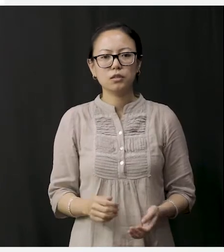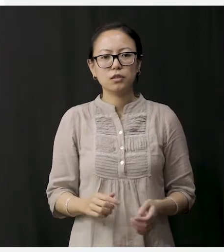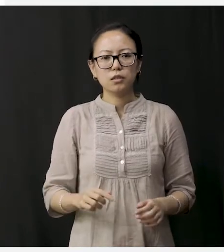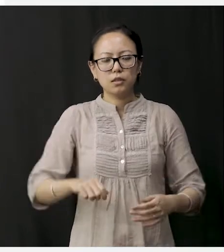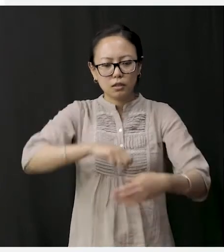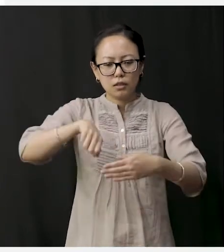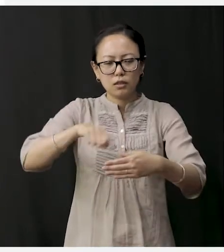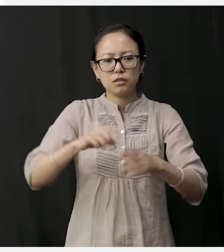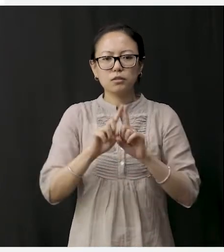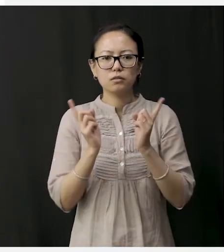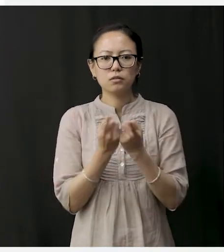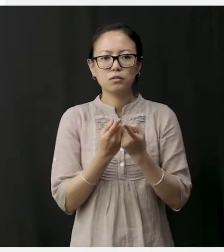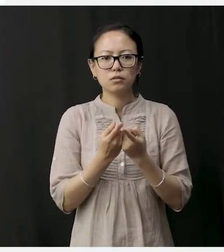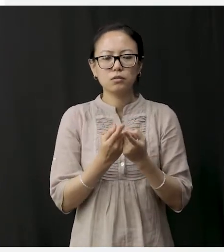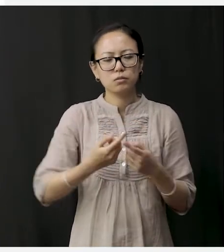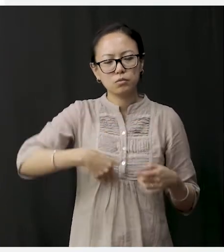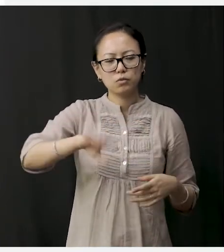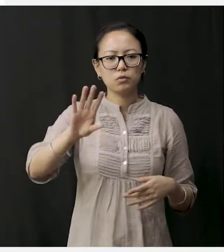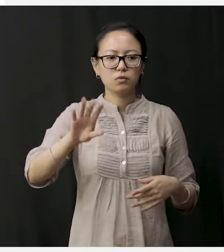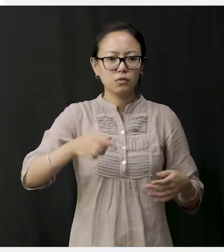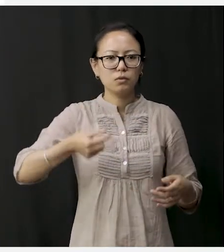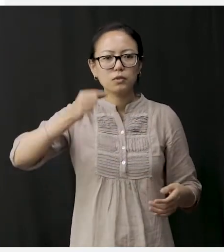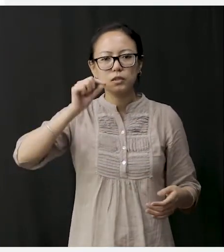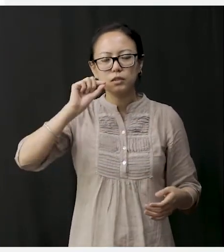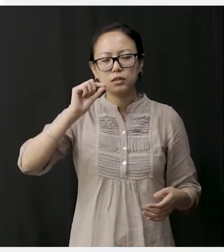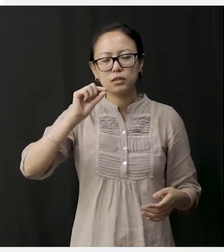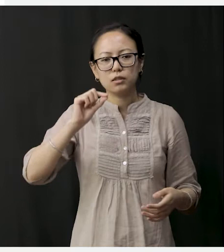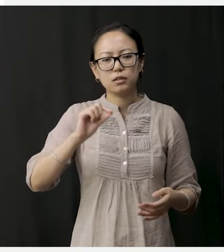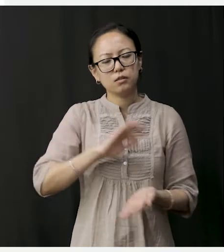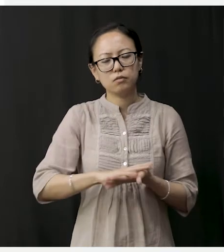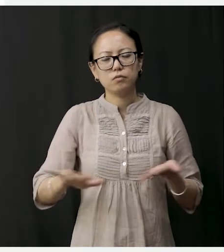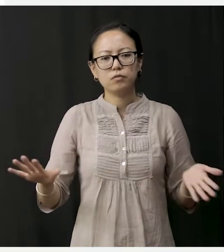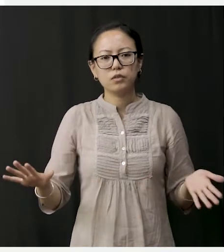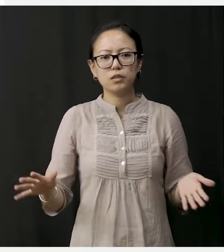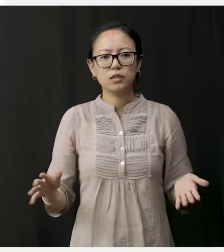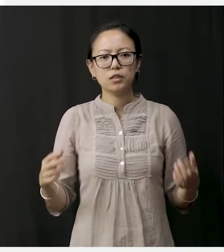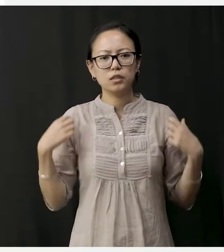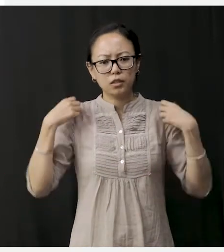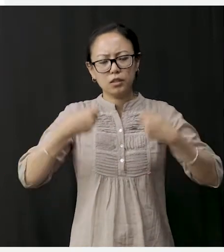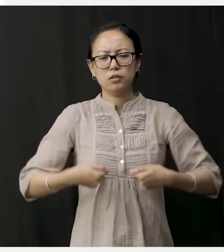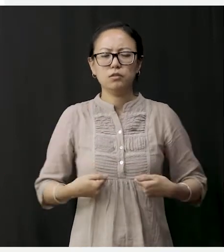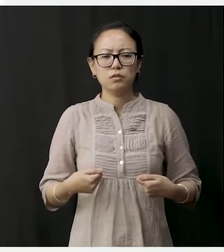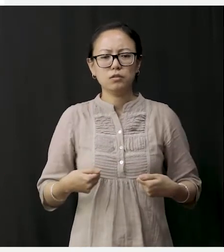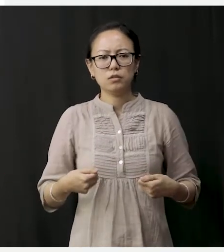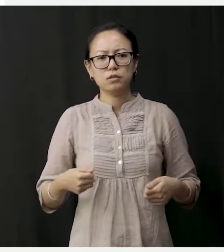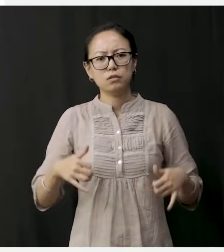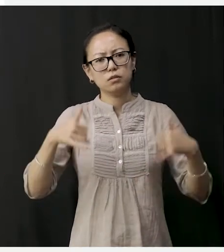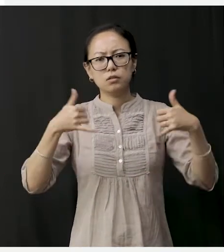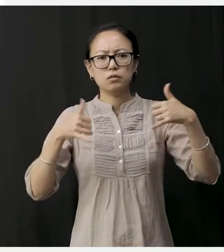kitchen and he had tea. Then he got ready and he went out to play with his friends in